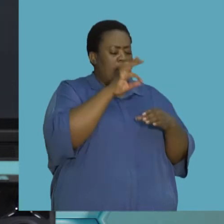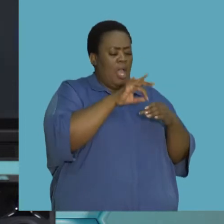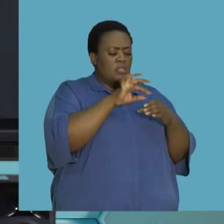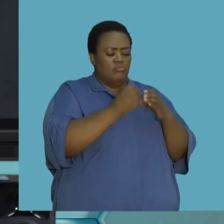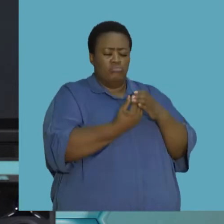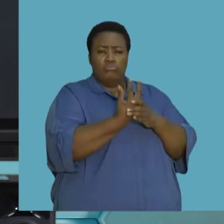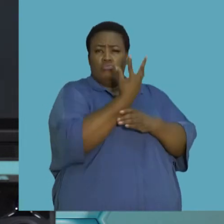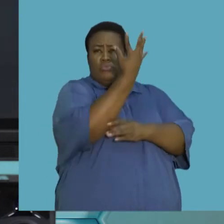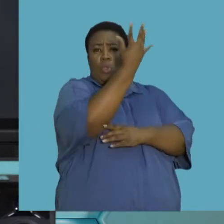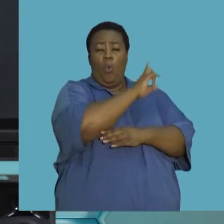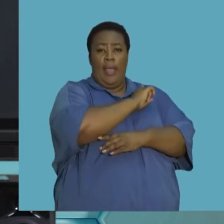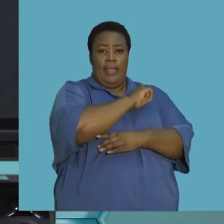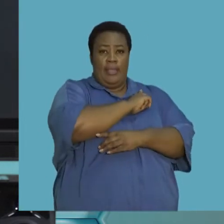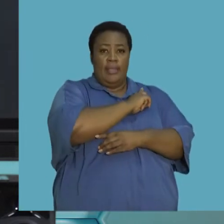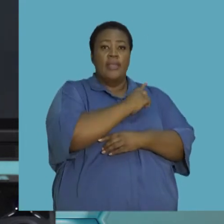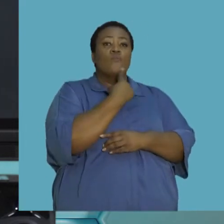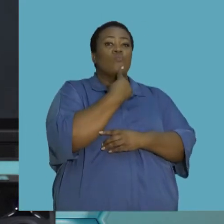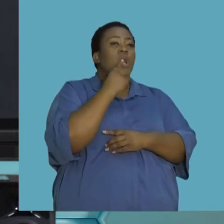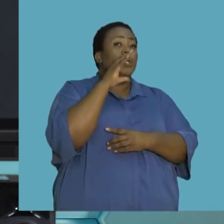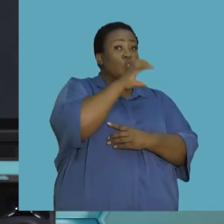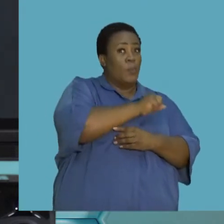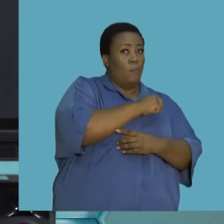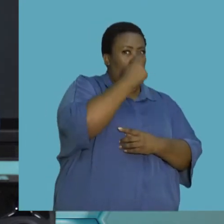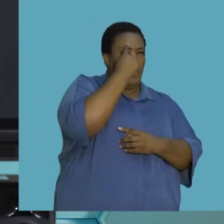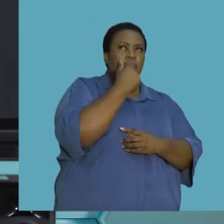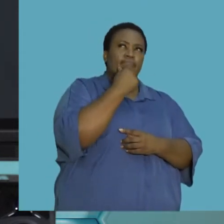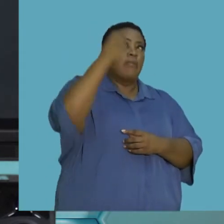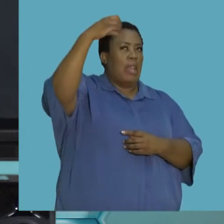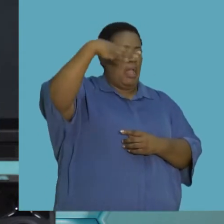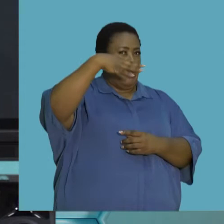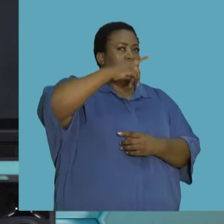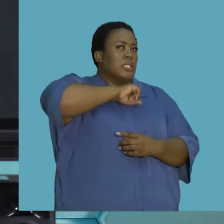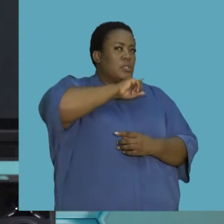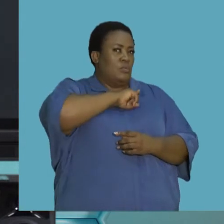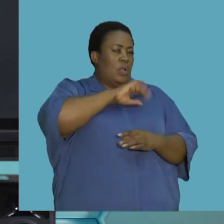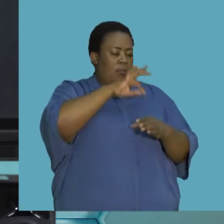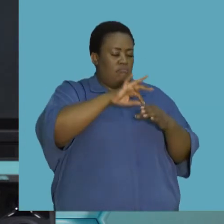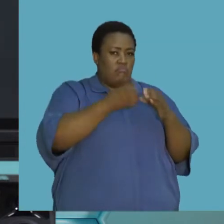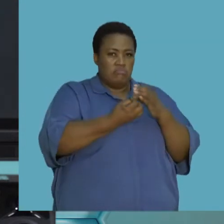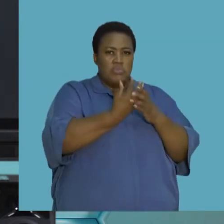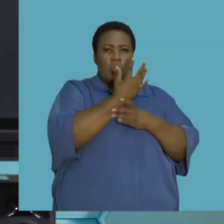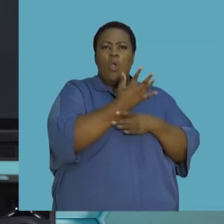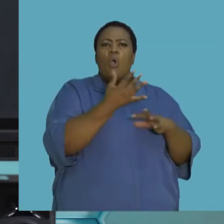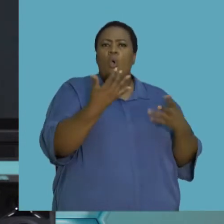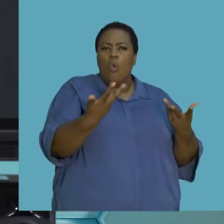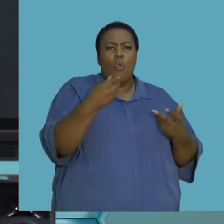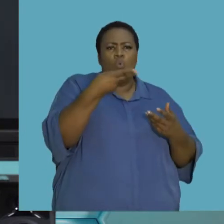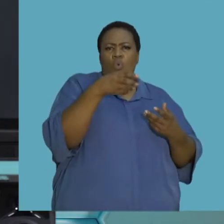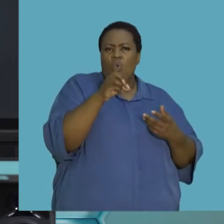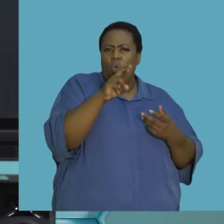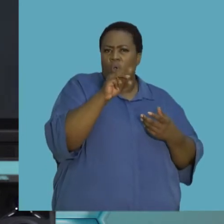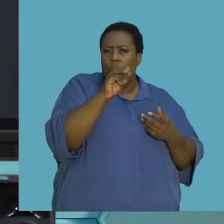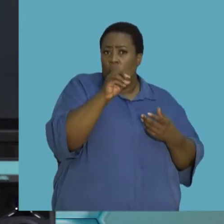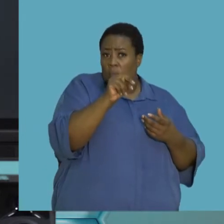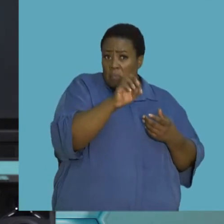so if we assume that light is the reason that plants grow tall, or if it's hormones that's the reason why plants